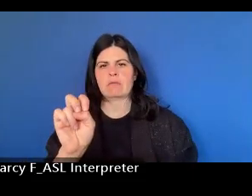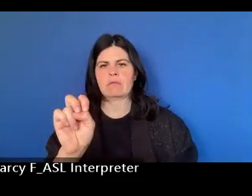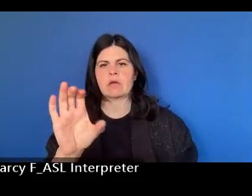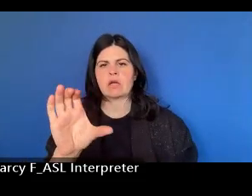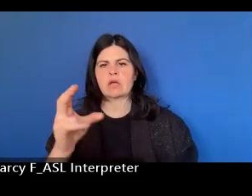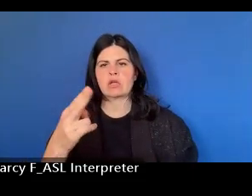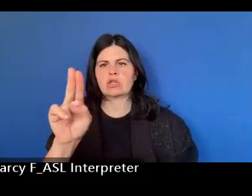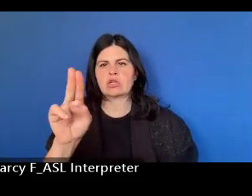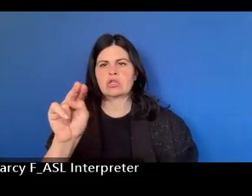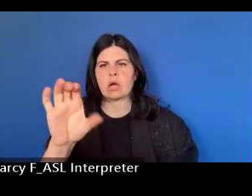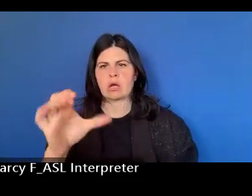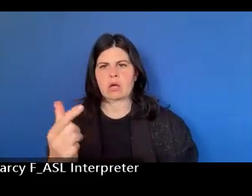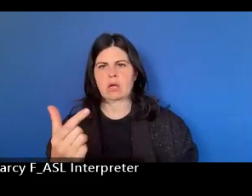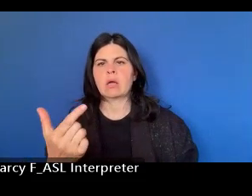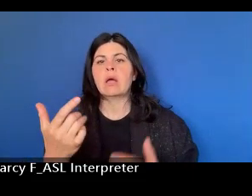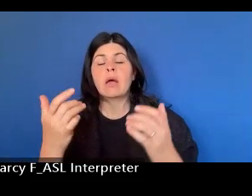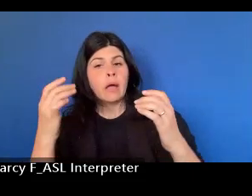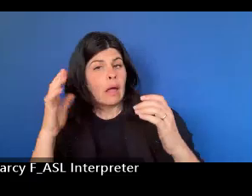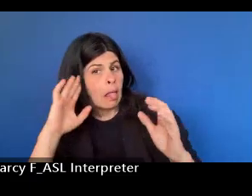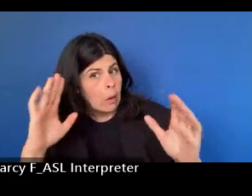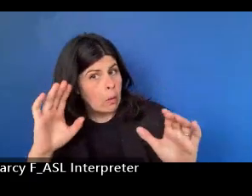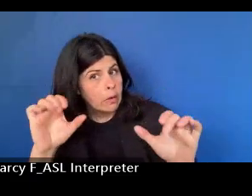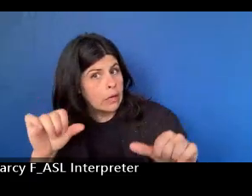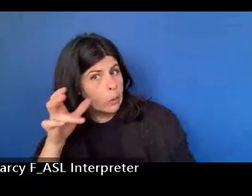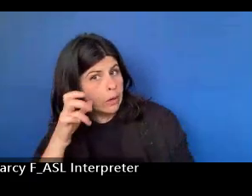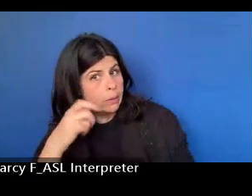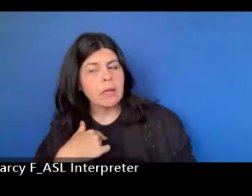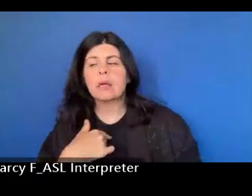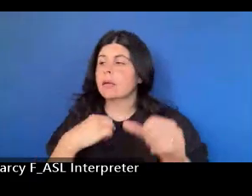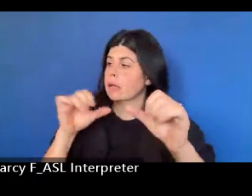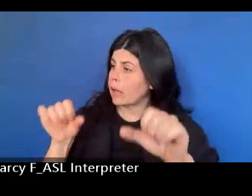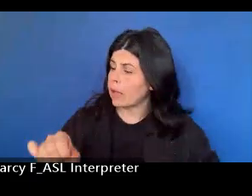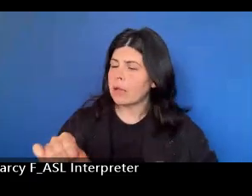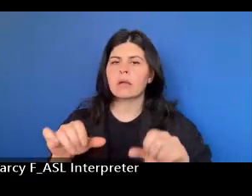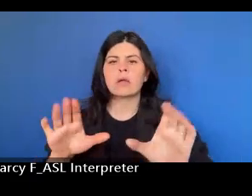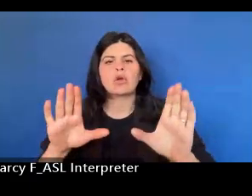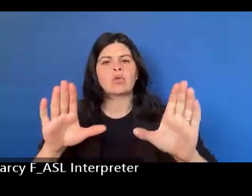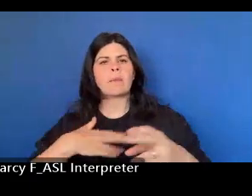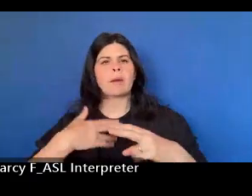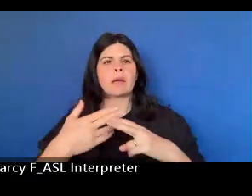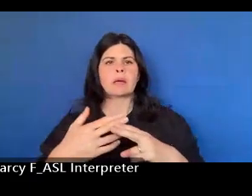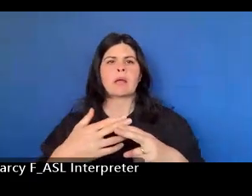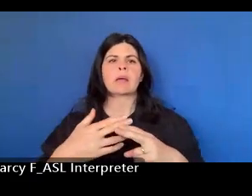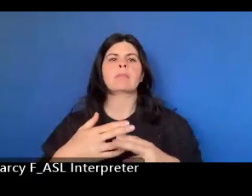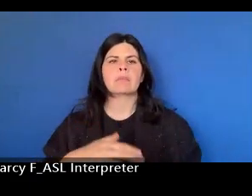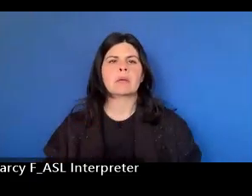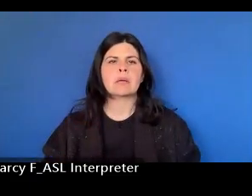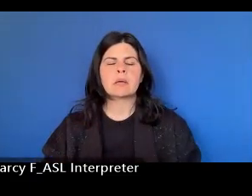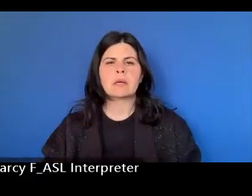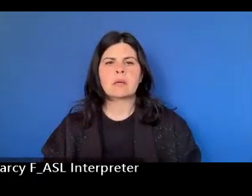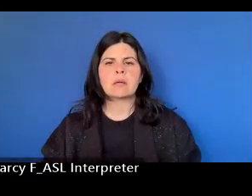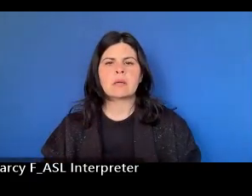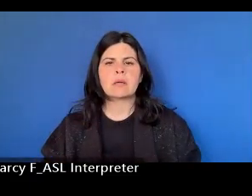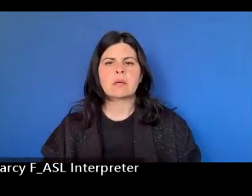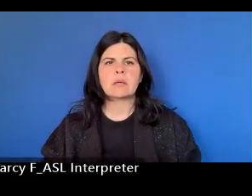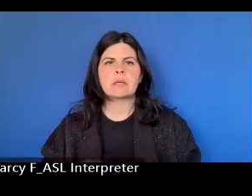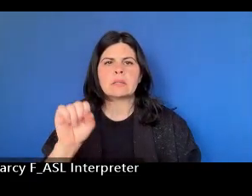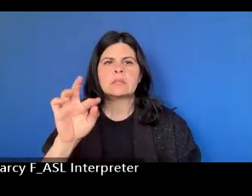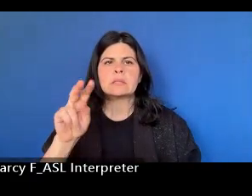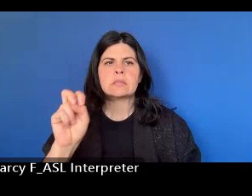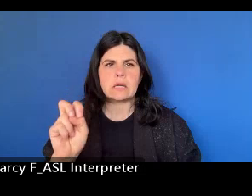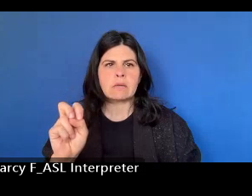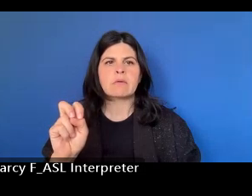Hello, can you hear me? Ken. Great. My name is Steve Chung. I'm a resident of Anaheim, Orange County,